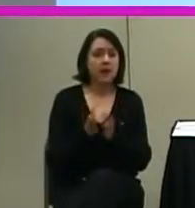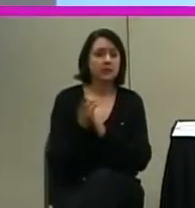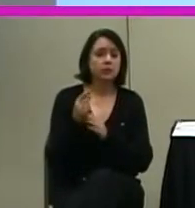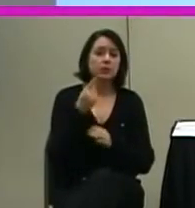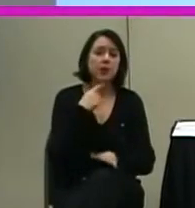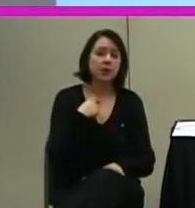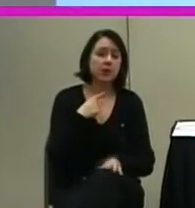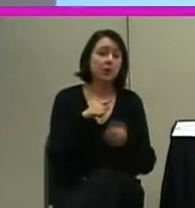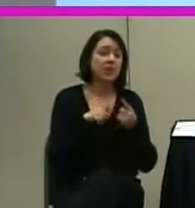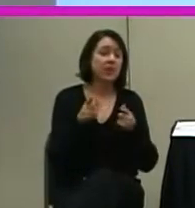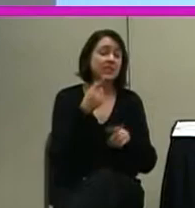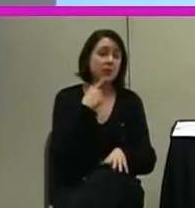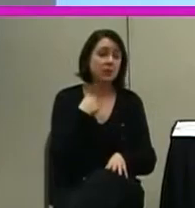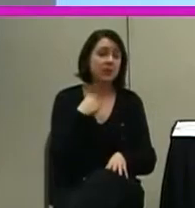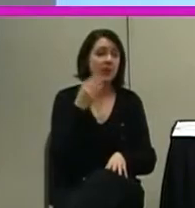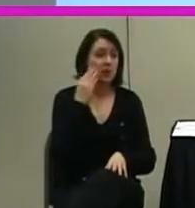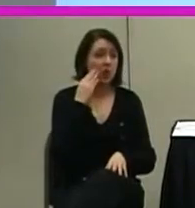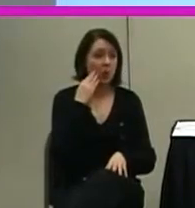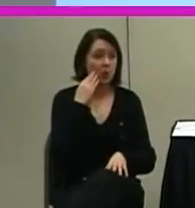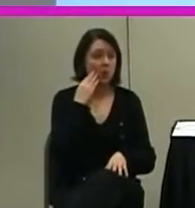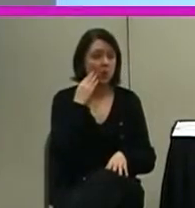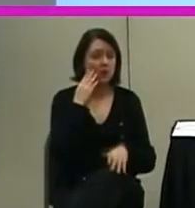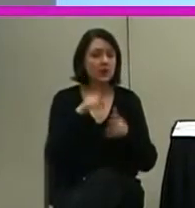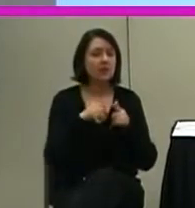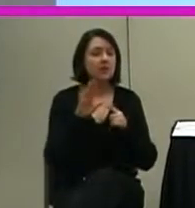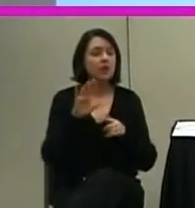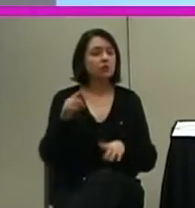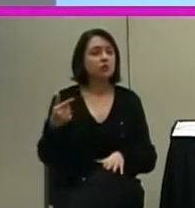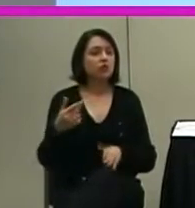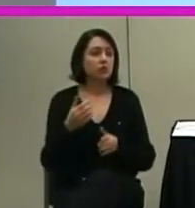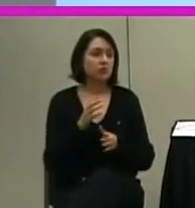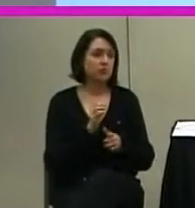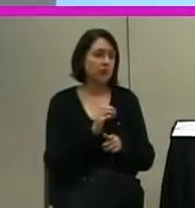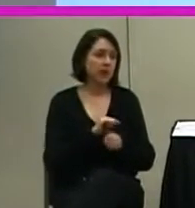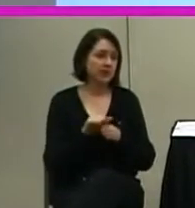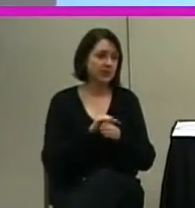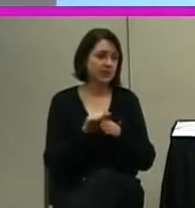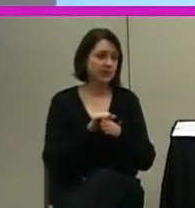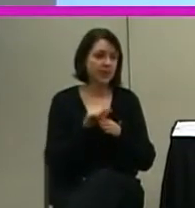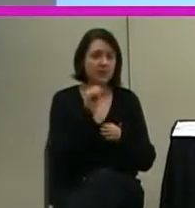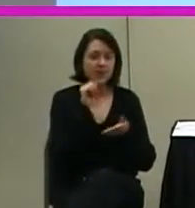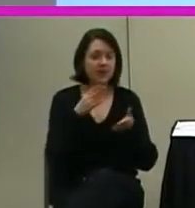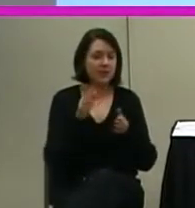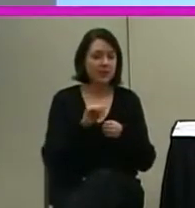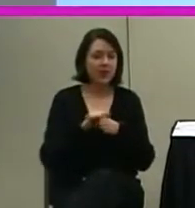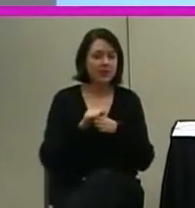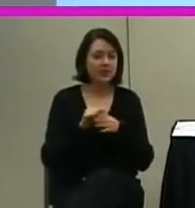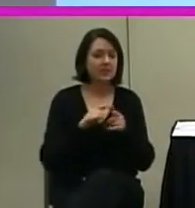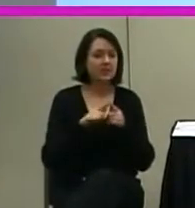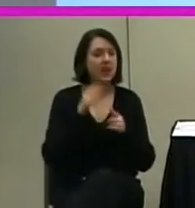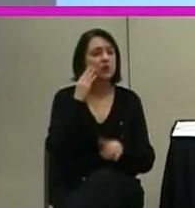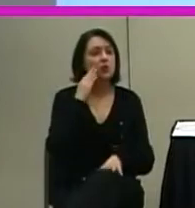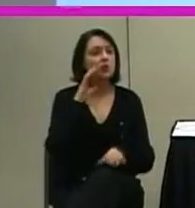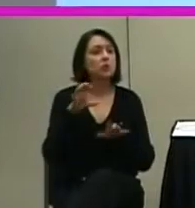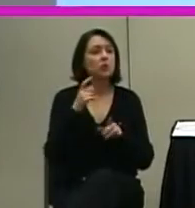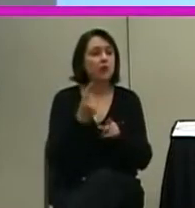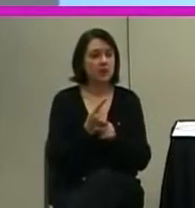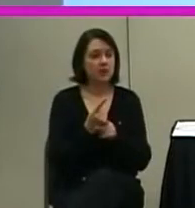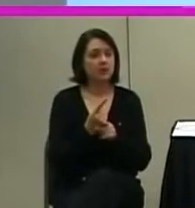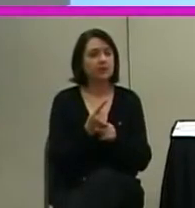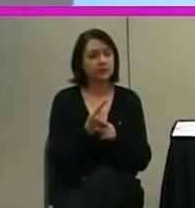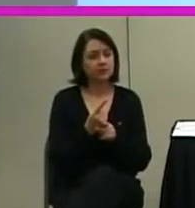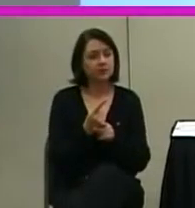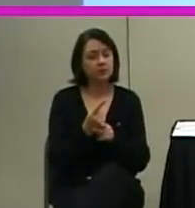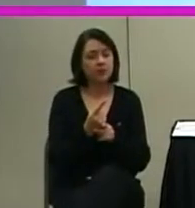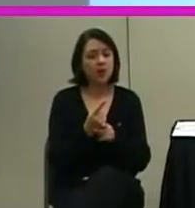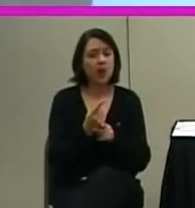they can tell me they know what it is, then it's their turn to practice. I won't let kids practice until I know they're going to get it right.